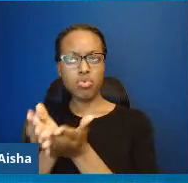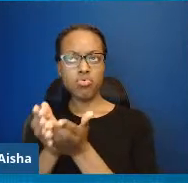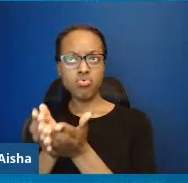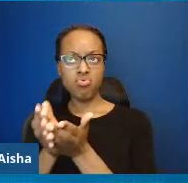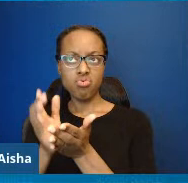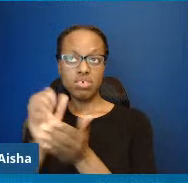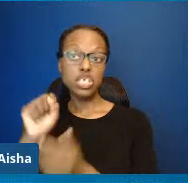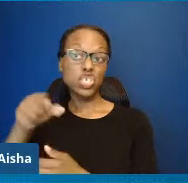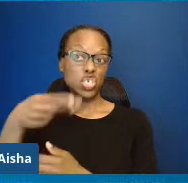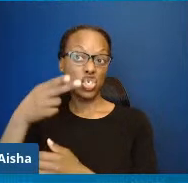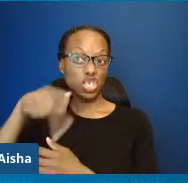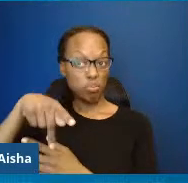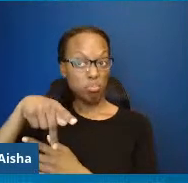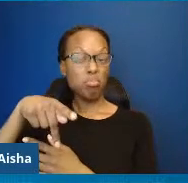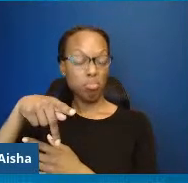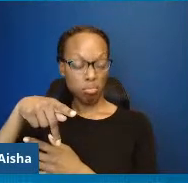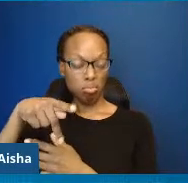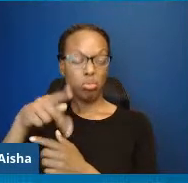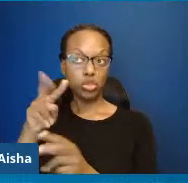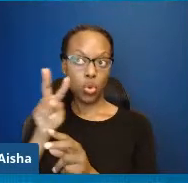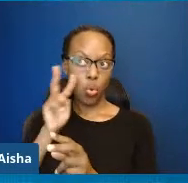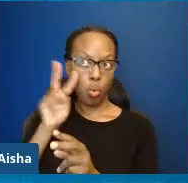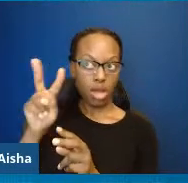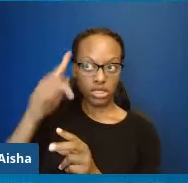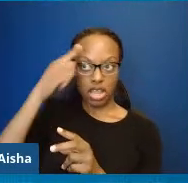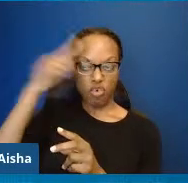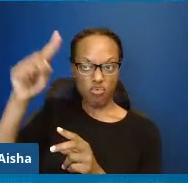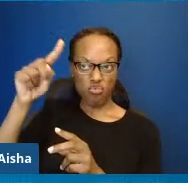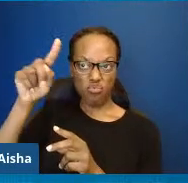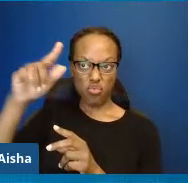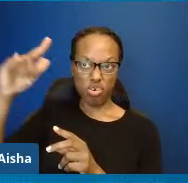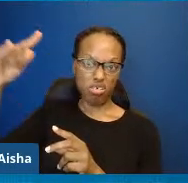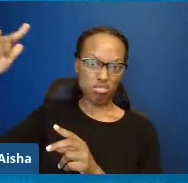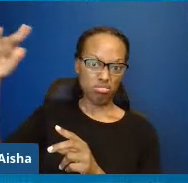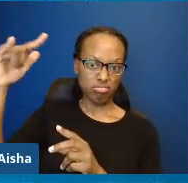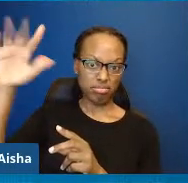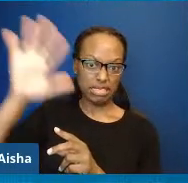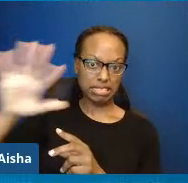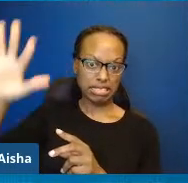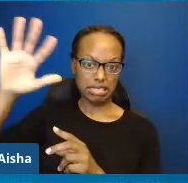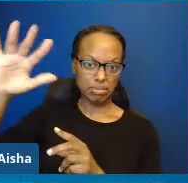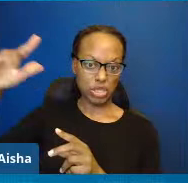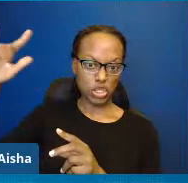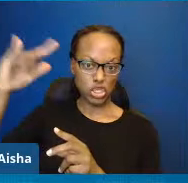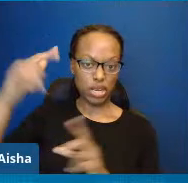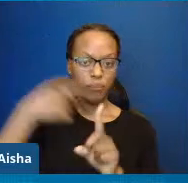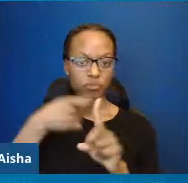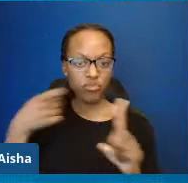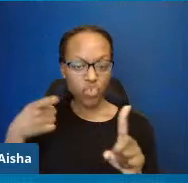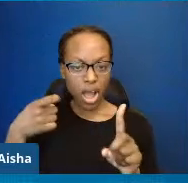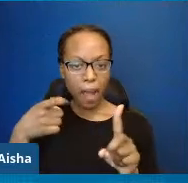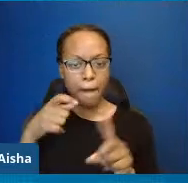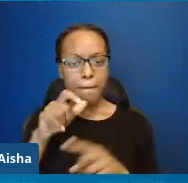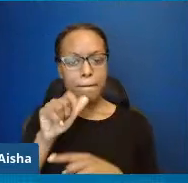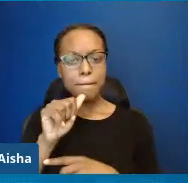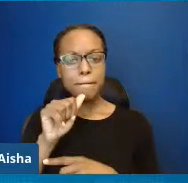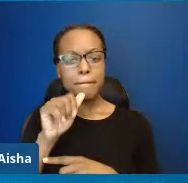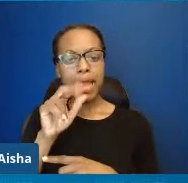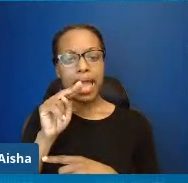ship. So watch out for spaceship from. I think there's 2 spaceships there. Ant,